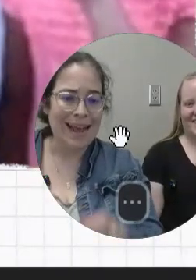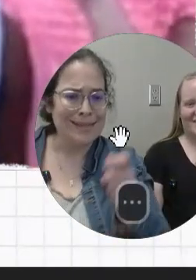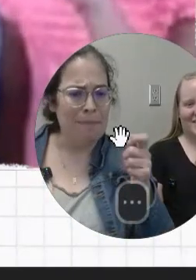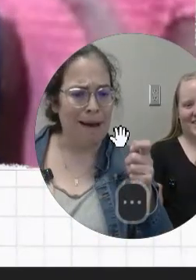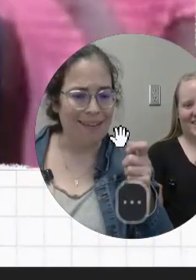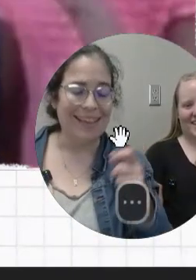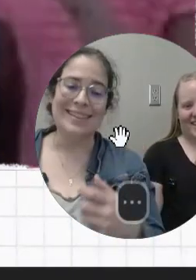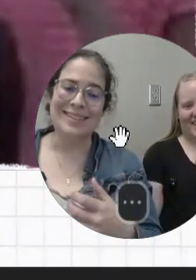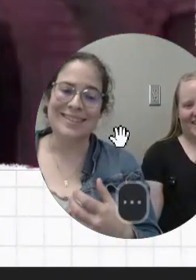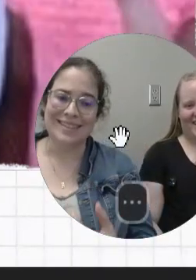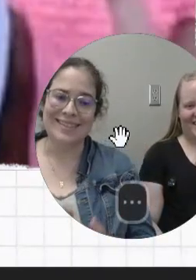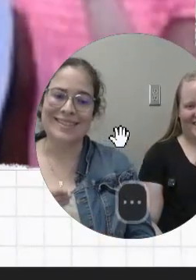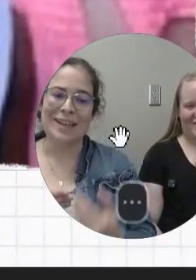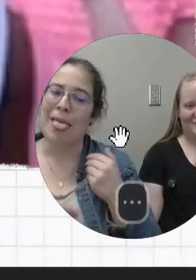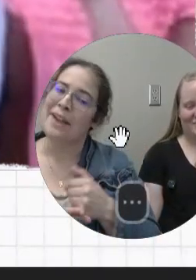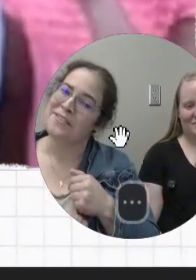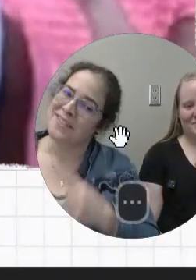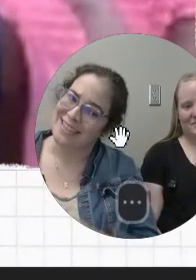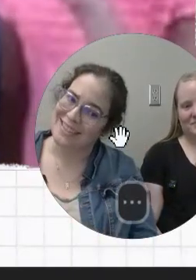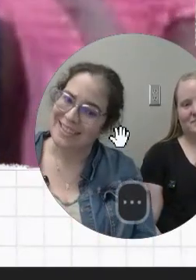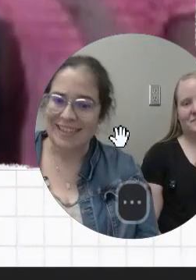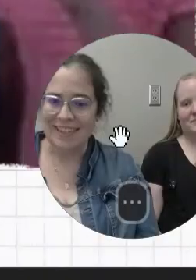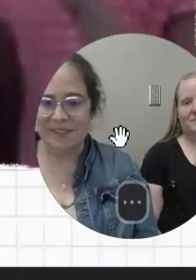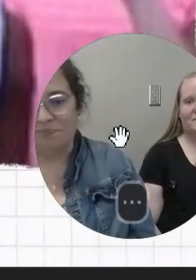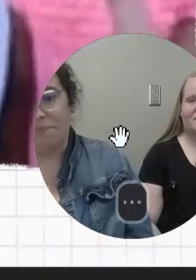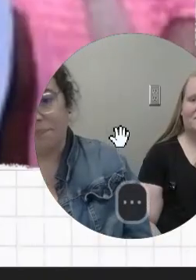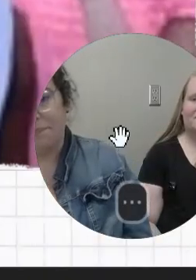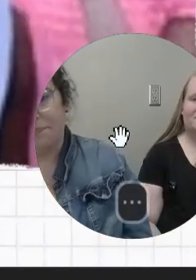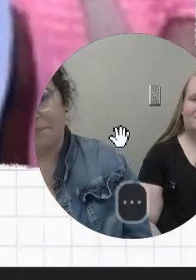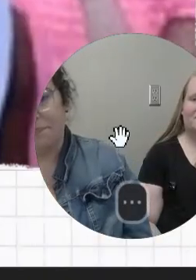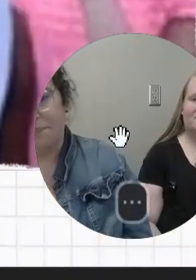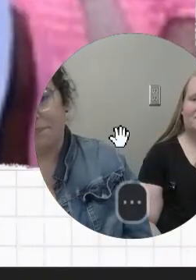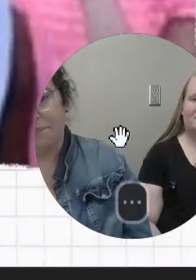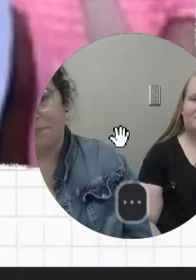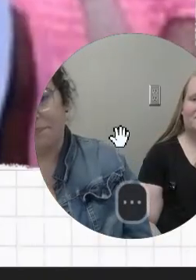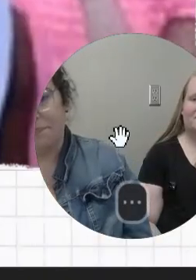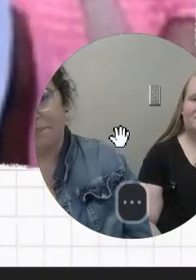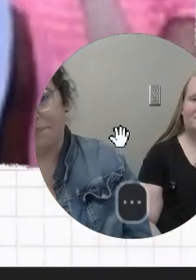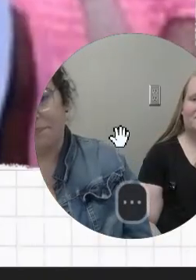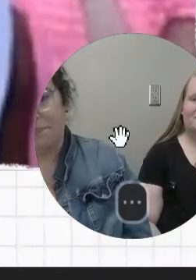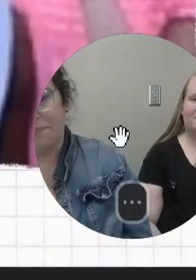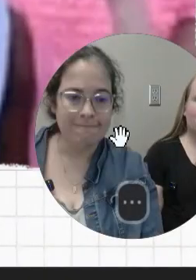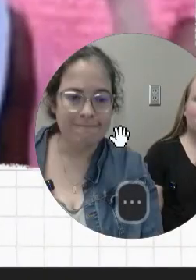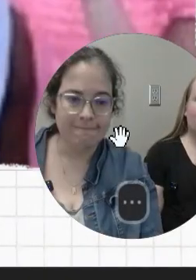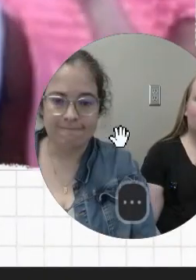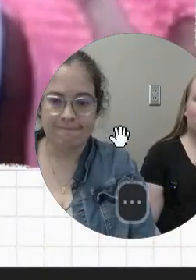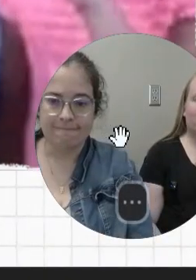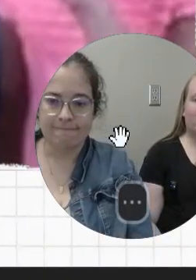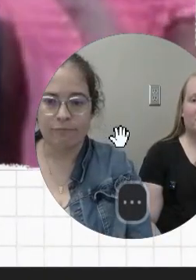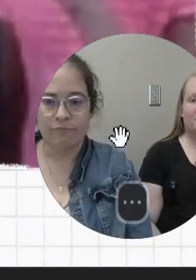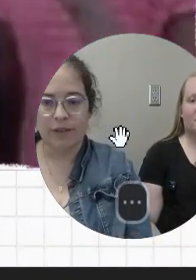I learned a little ASL. Yeah, this isn't. I had an ASL bug. Like this is a lot of studies.